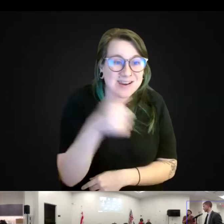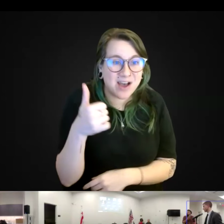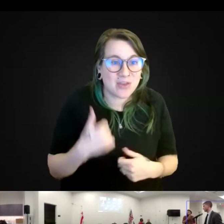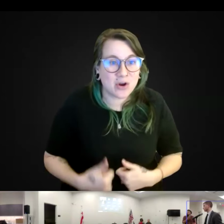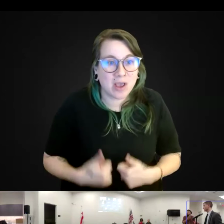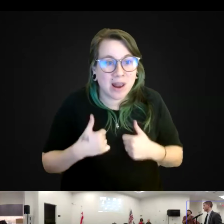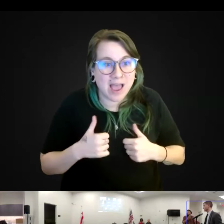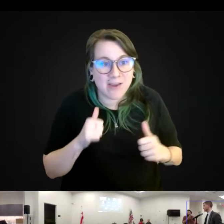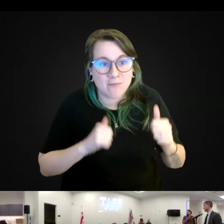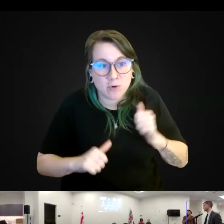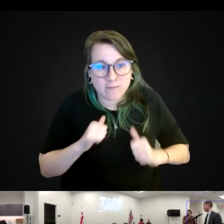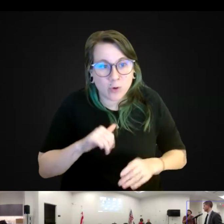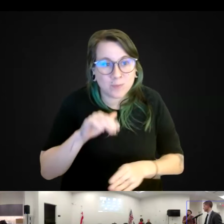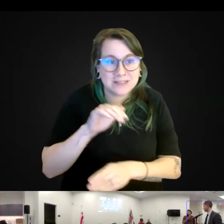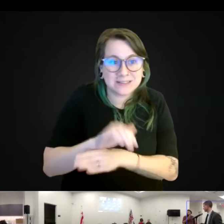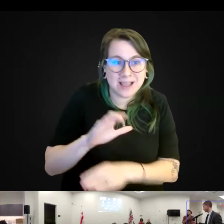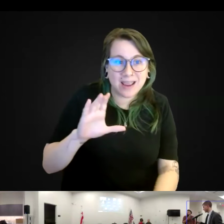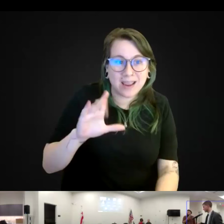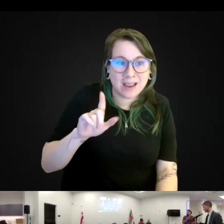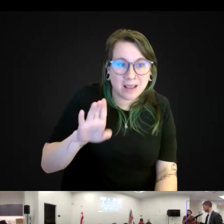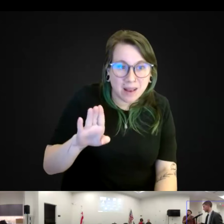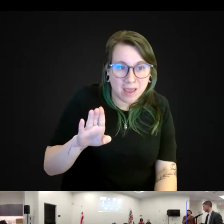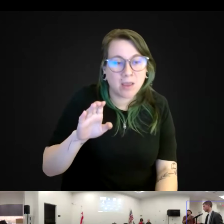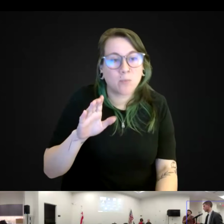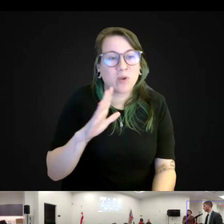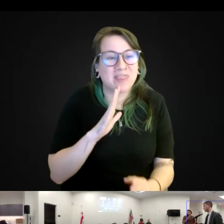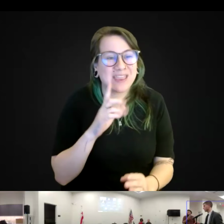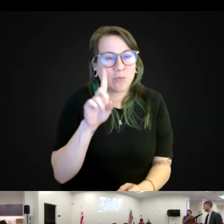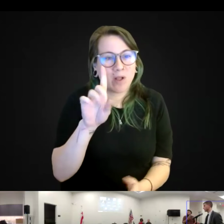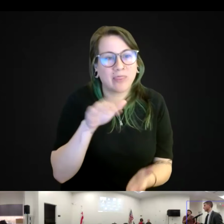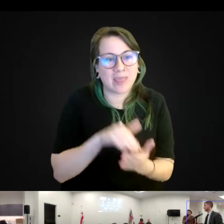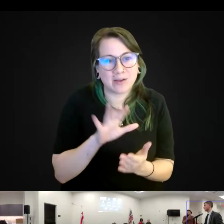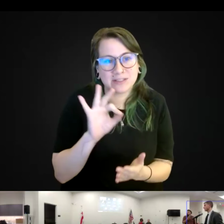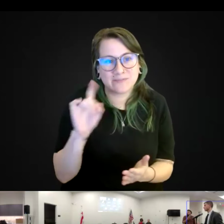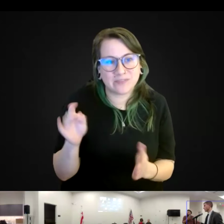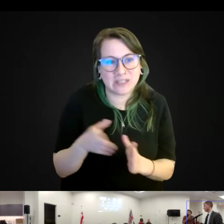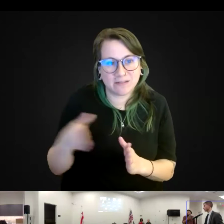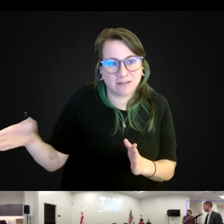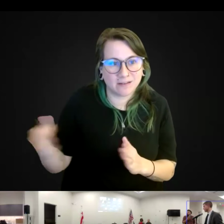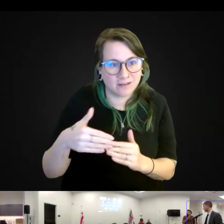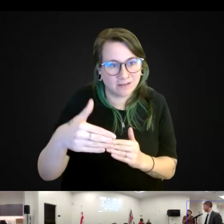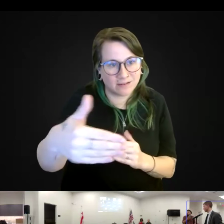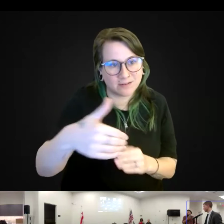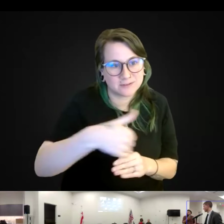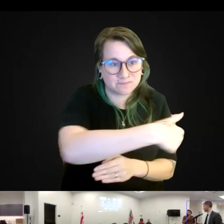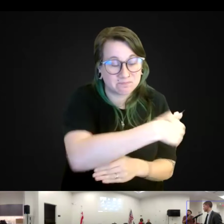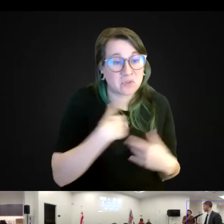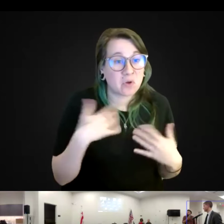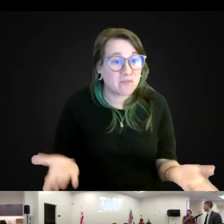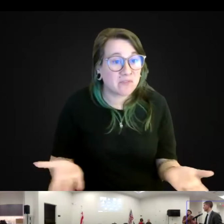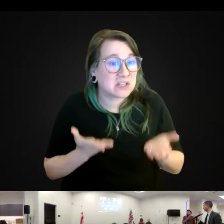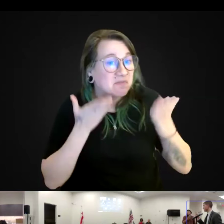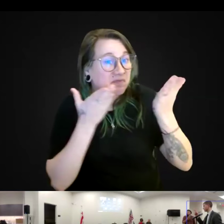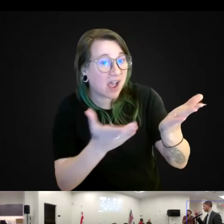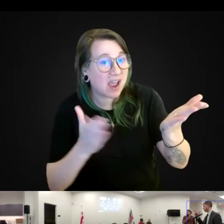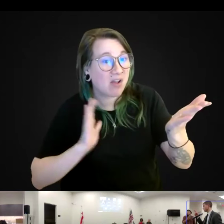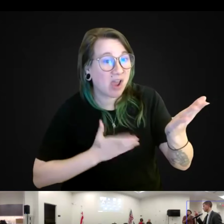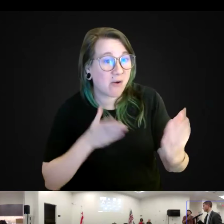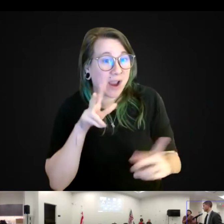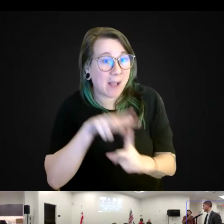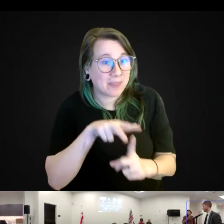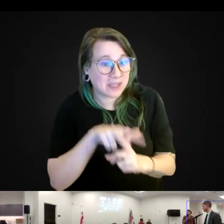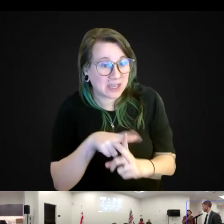performance nightclub or dance venue within 1,000 feet of the property. So after we filed our application, the other